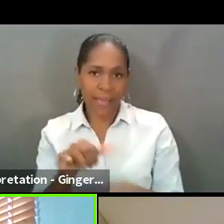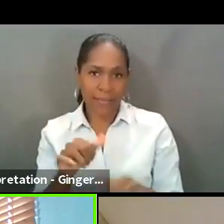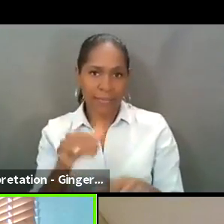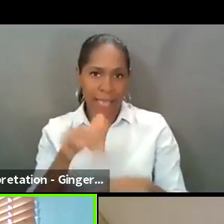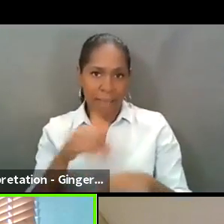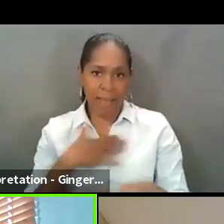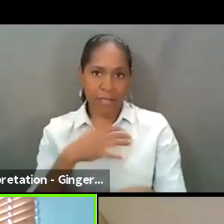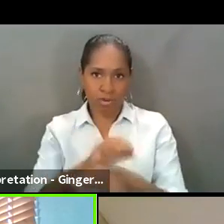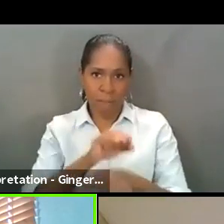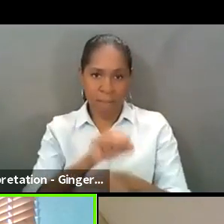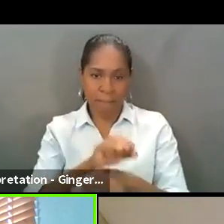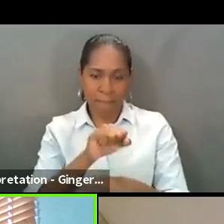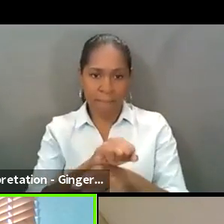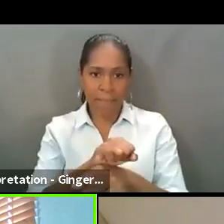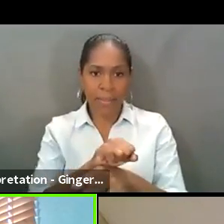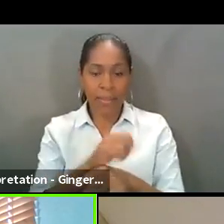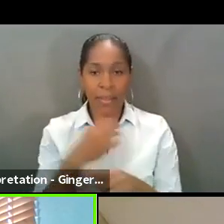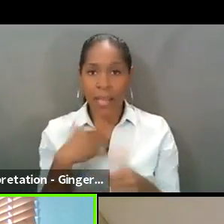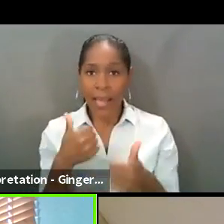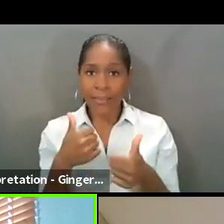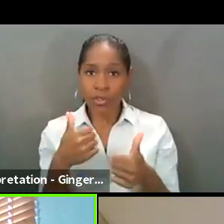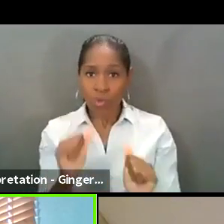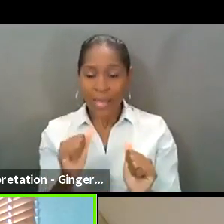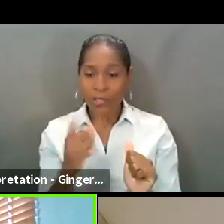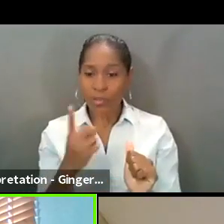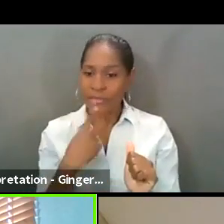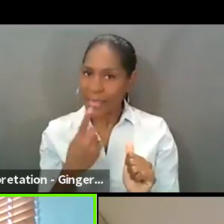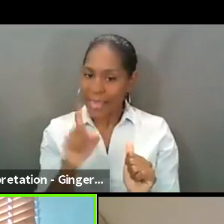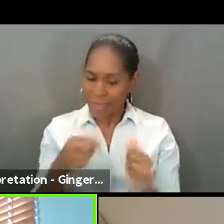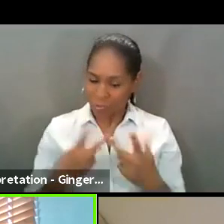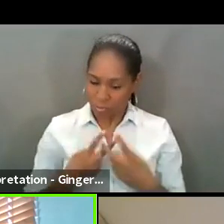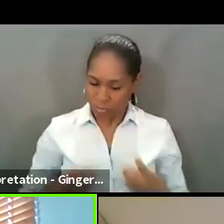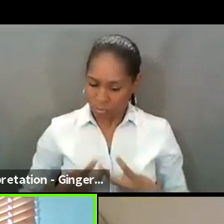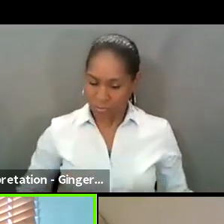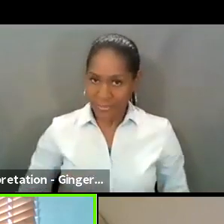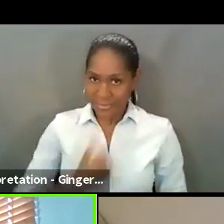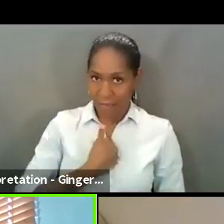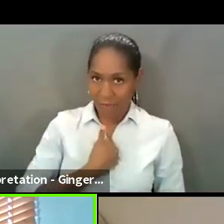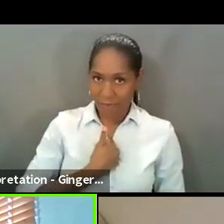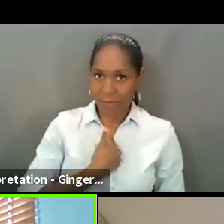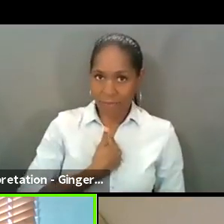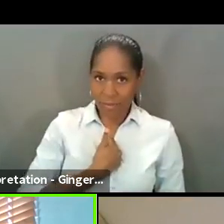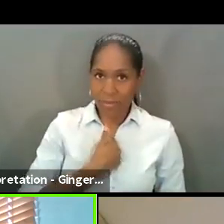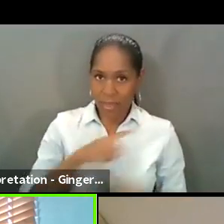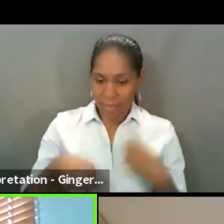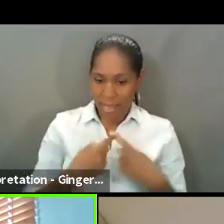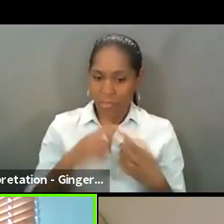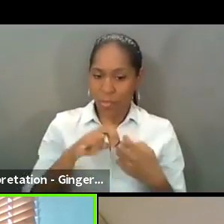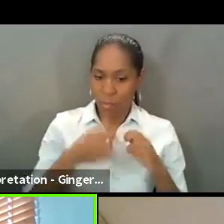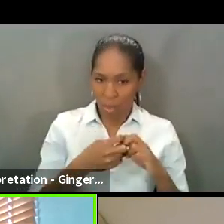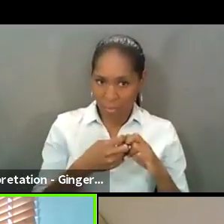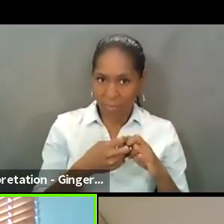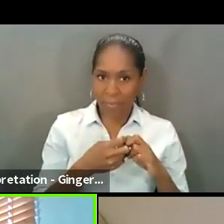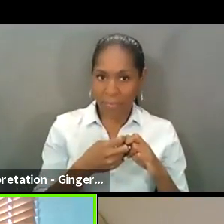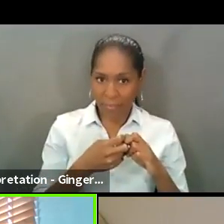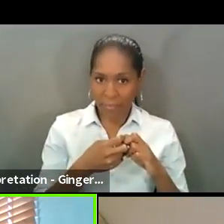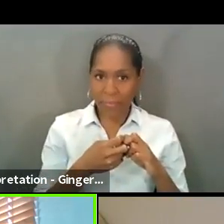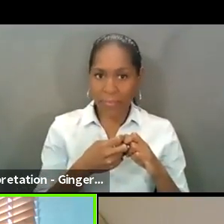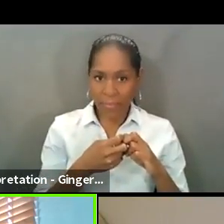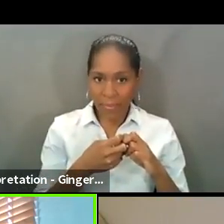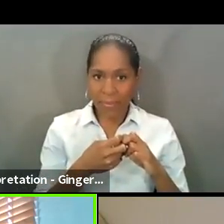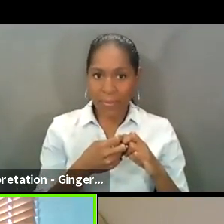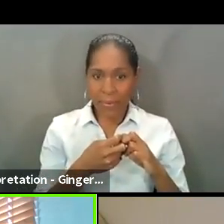then, I try to say we educate ourselves about the problem, but not use education, but